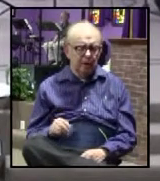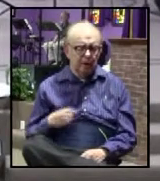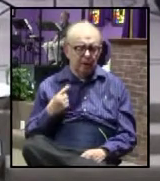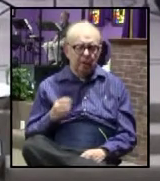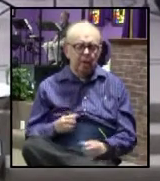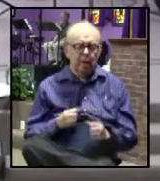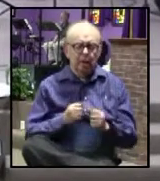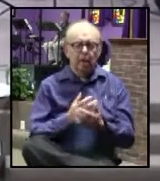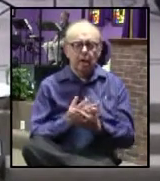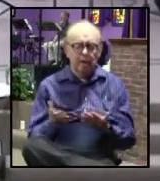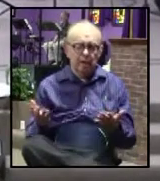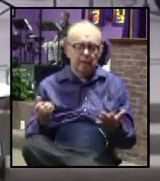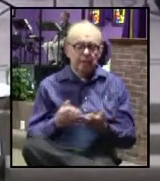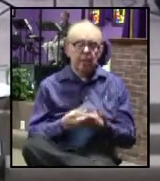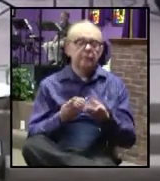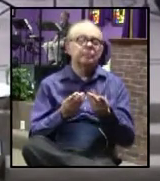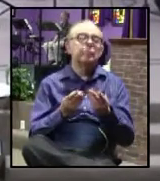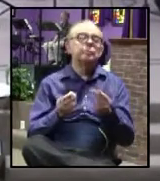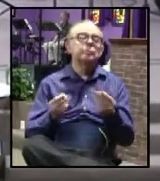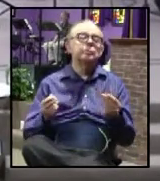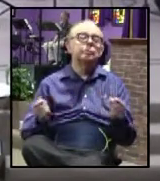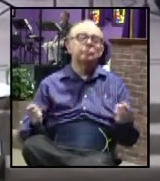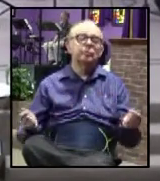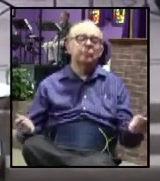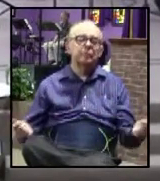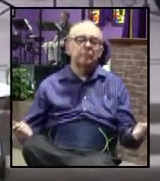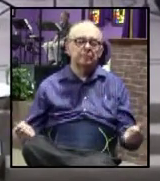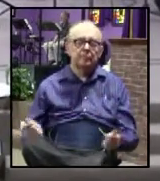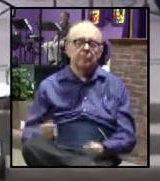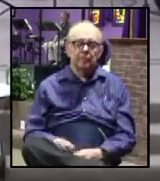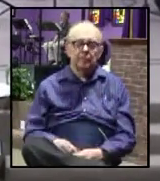We're chasing something that's fading away.